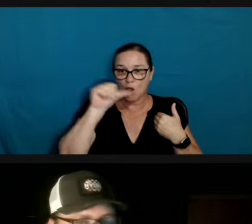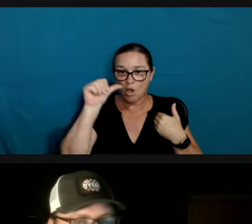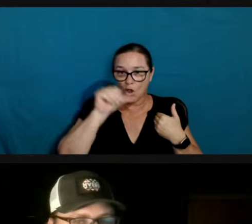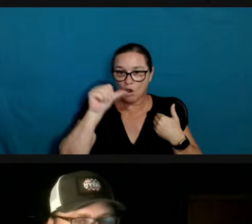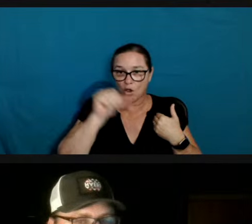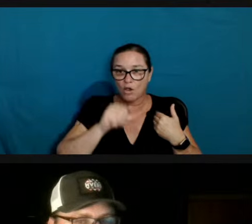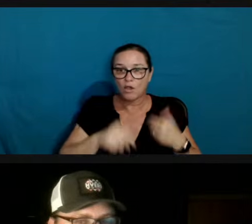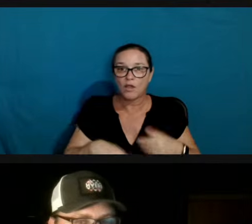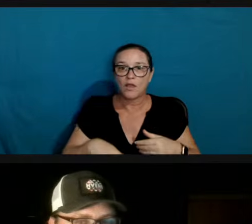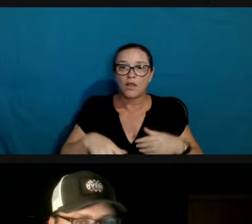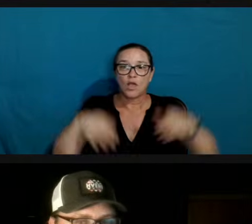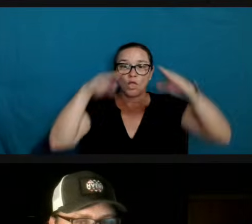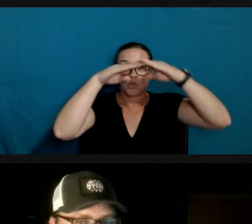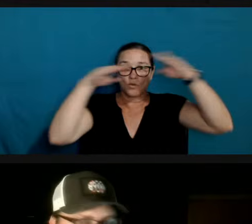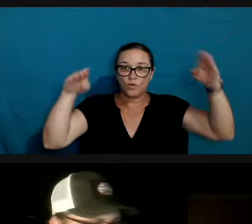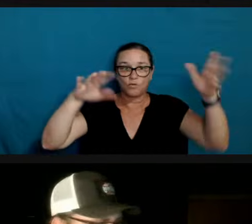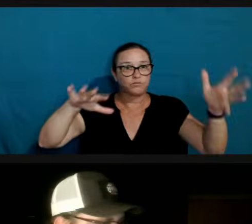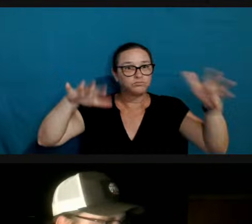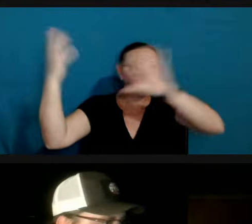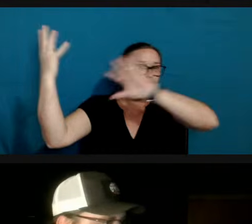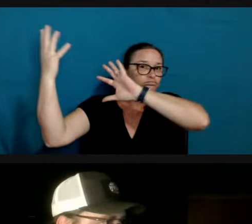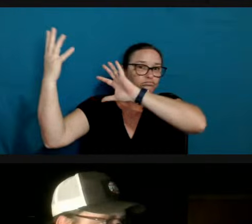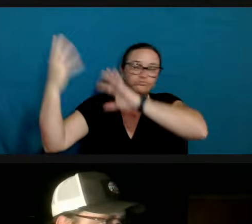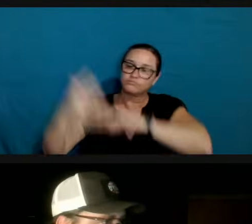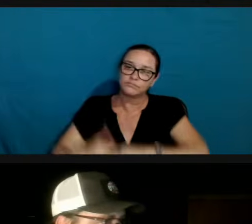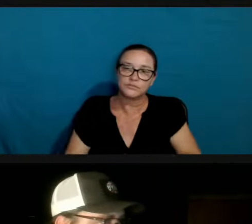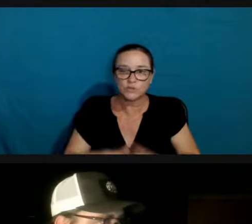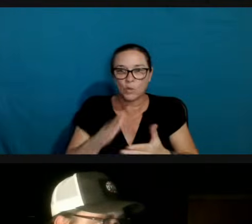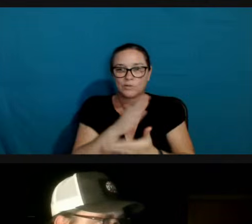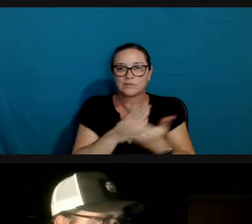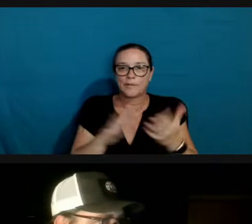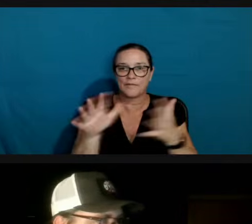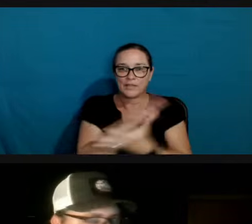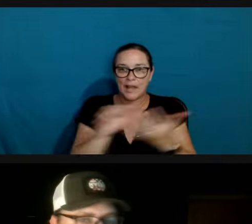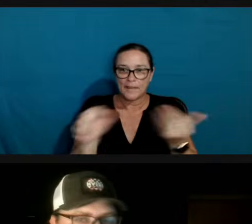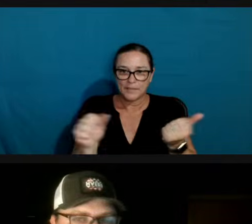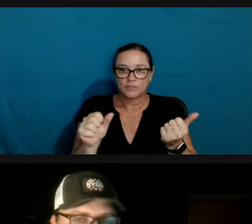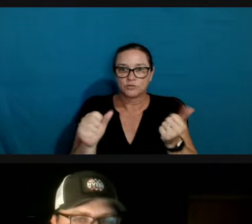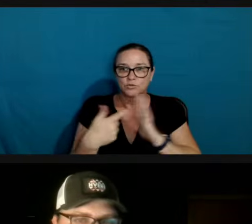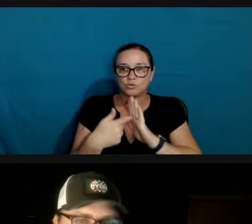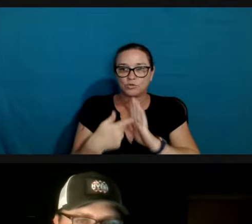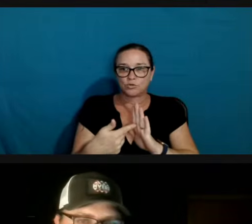Its roof blew off as well. So just some of the damage that was around was showing the